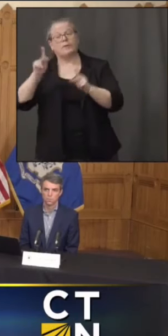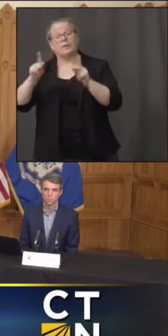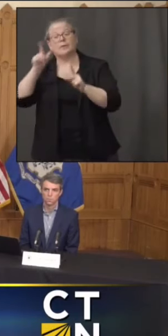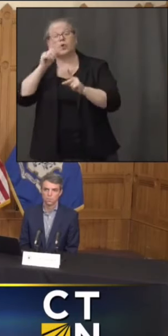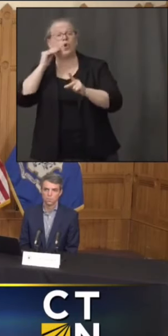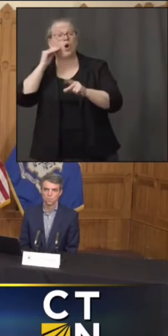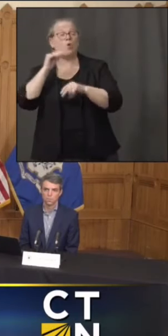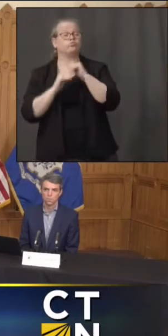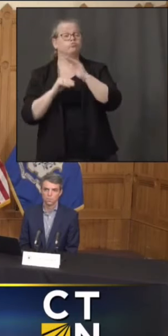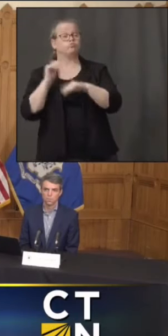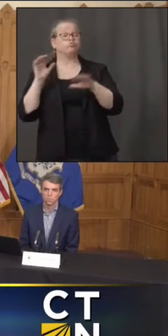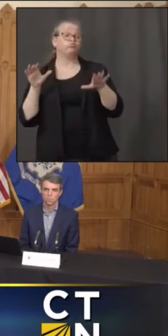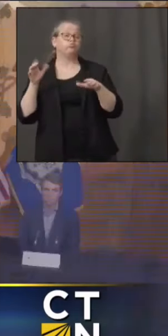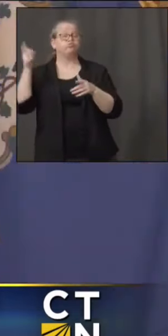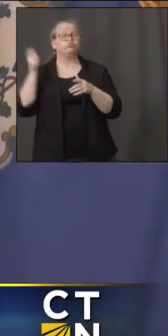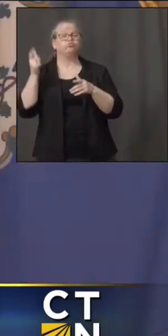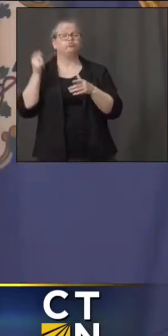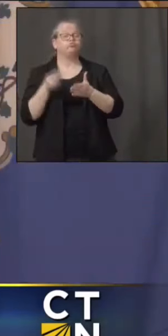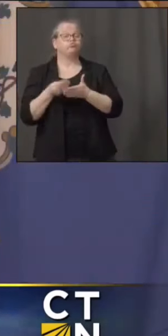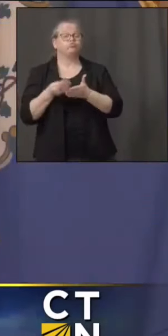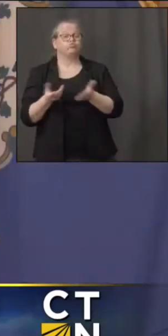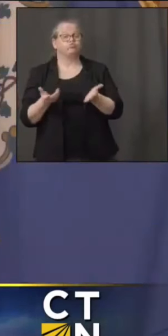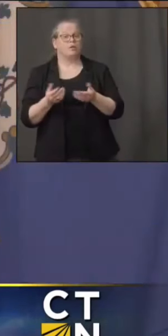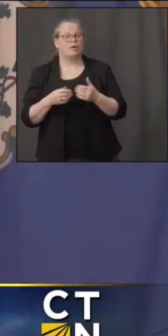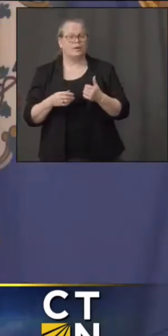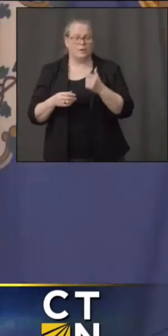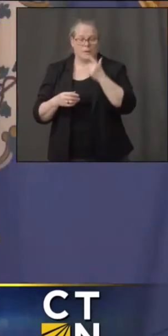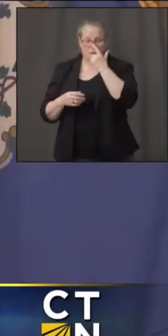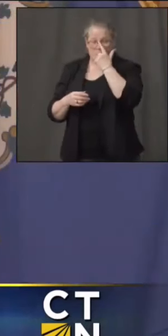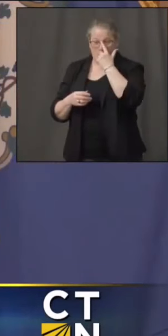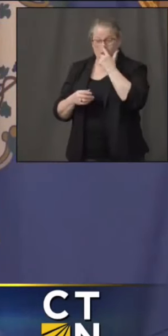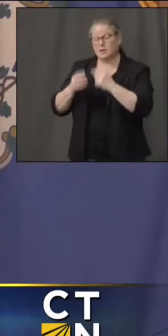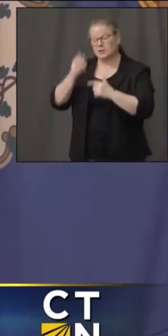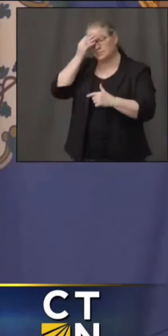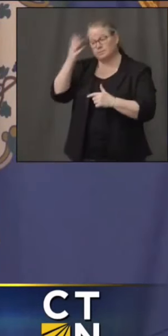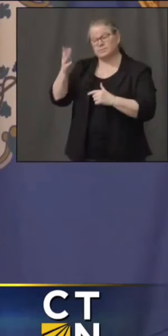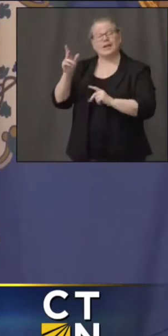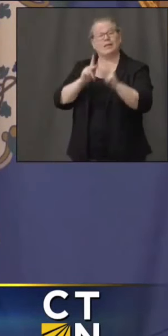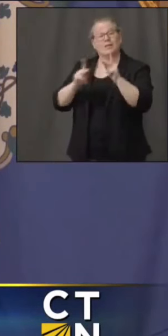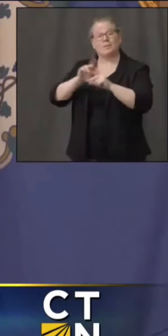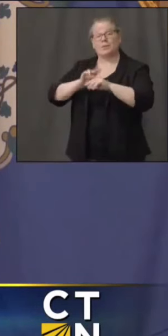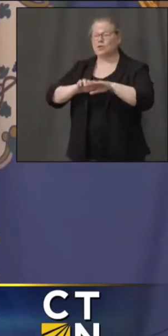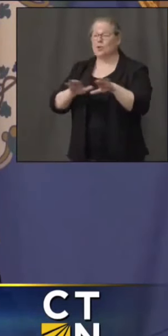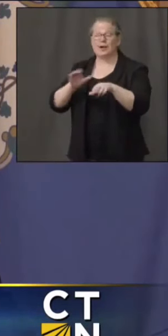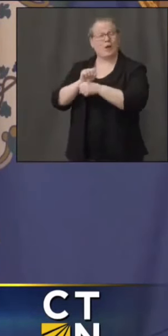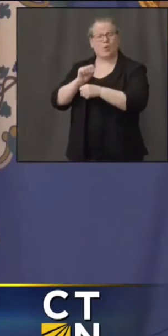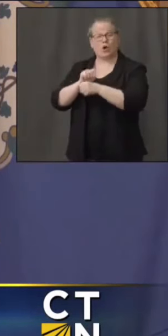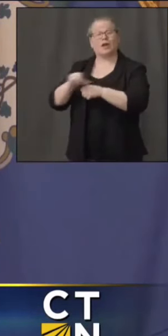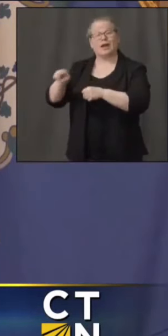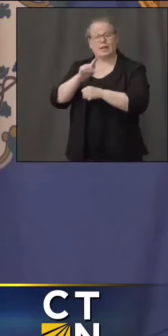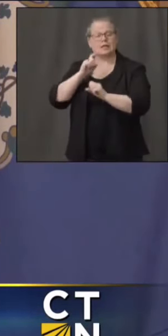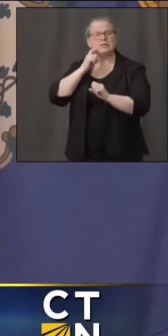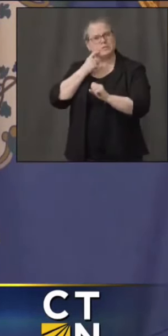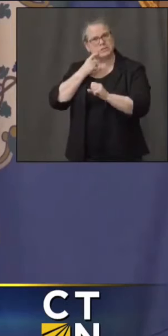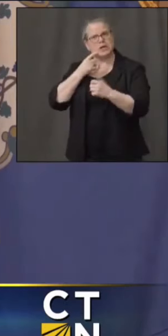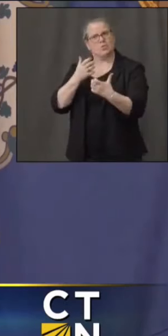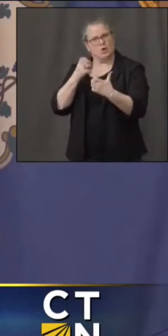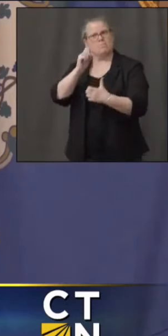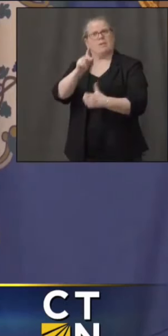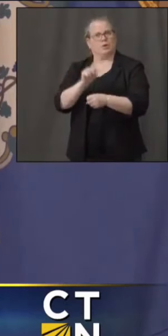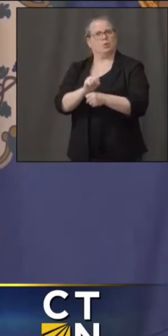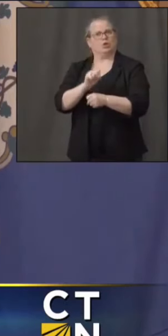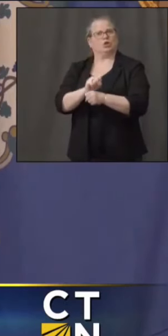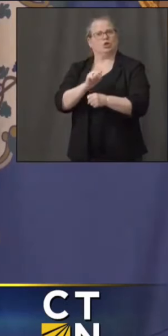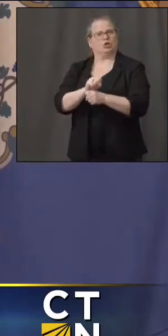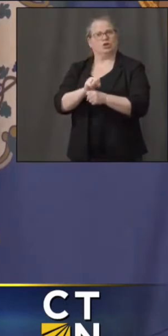Well, I'd say the unemployed envy the people who are working. They wish they had their job back. We're doing everything we can to get them their job